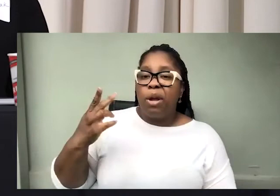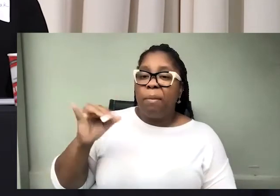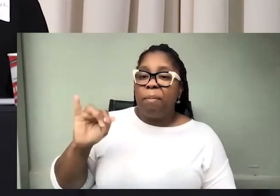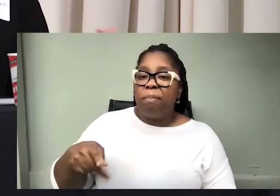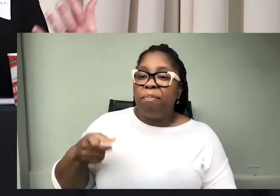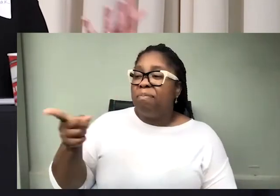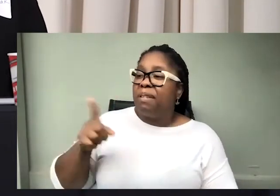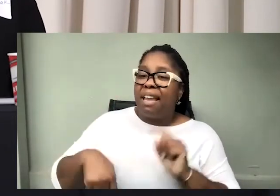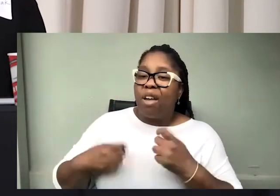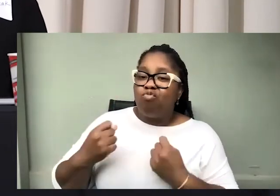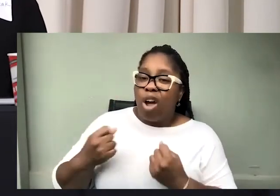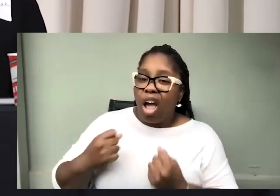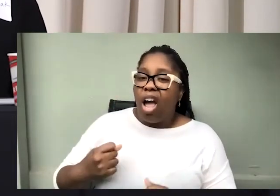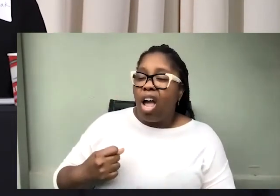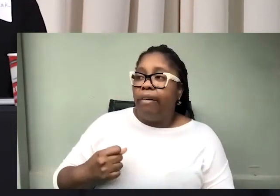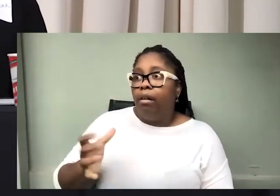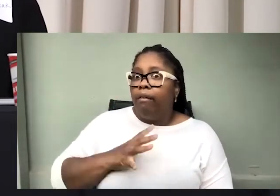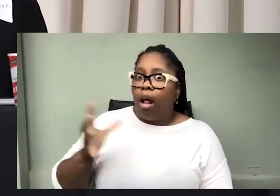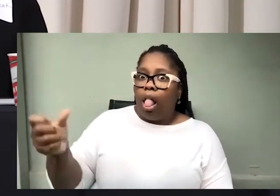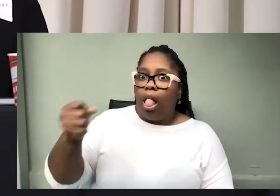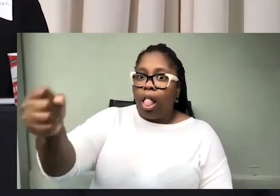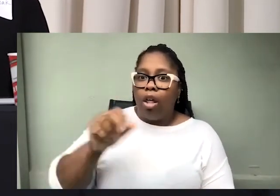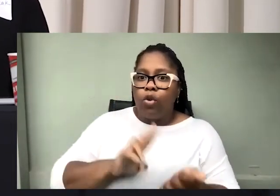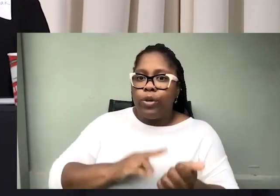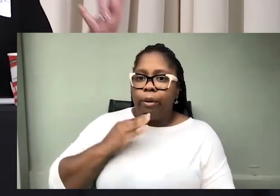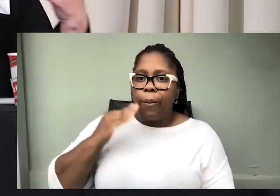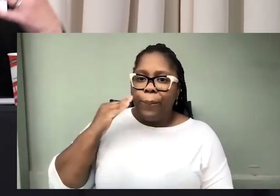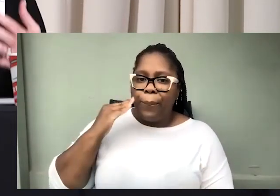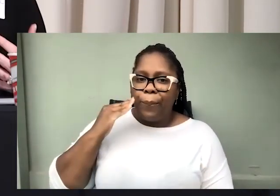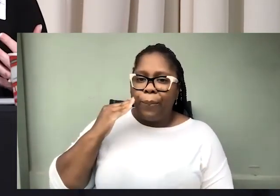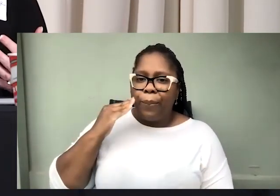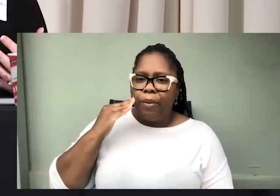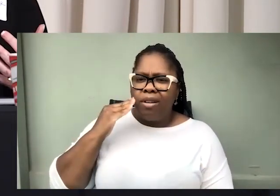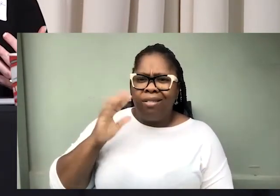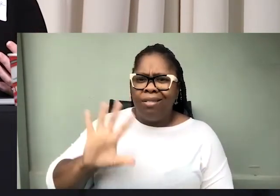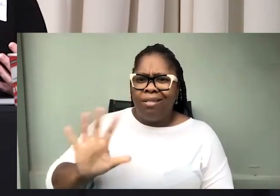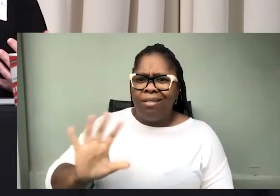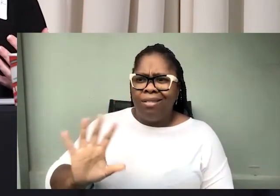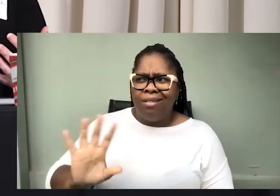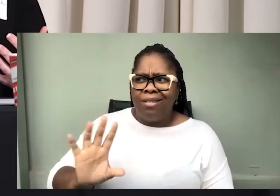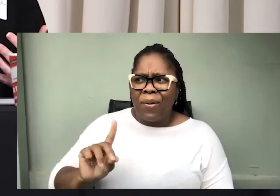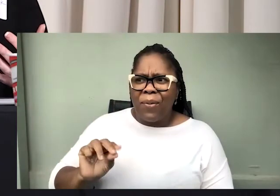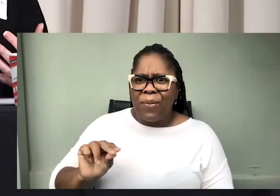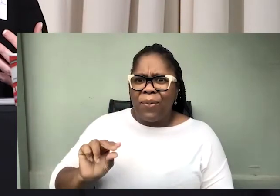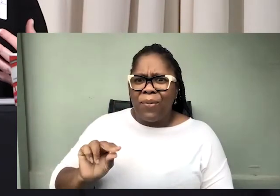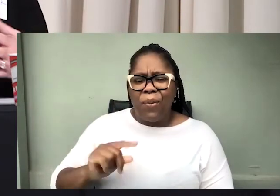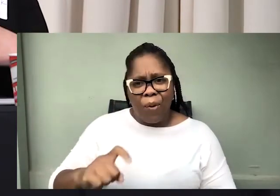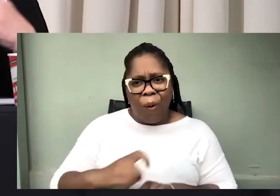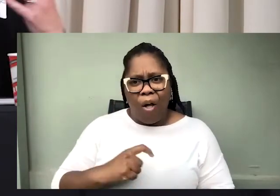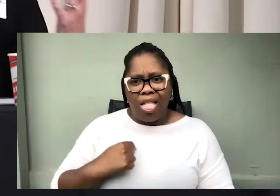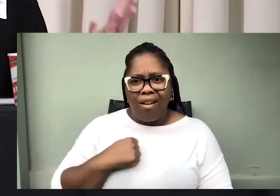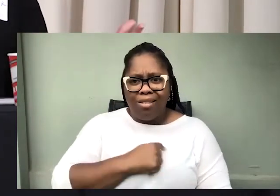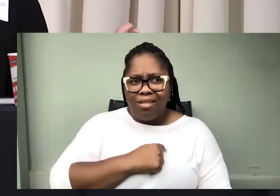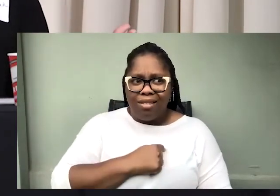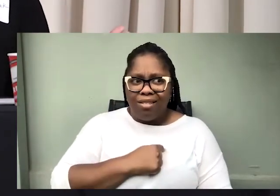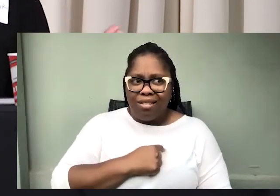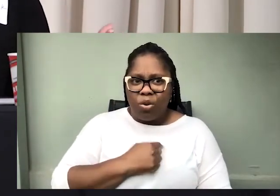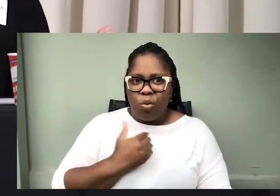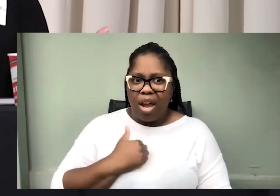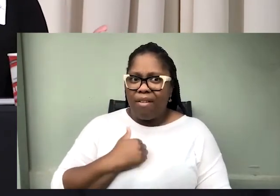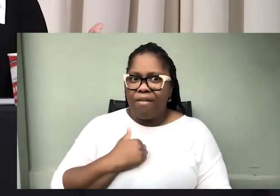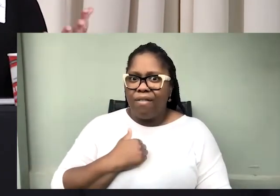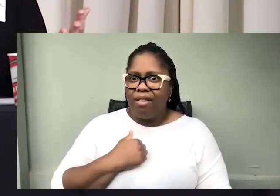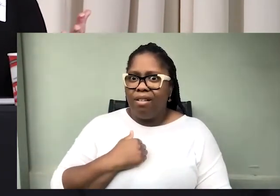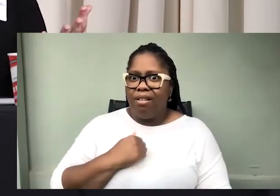can't drive, I need to put her into a nursing home. Call us, because there are like 20 different